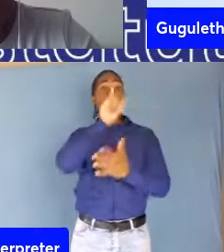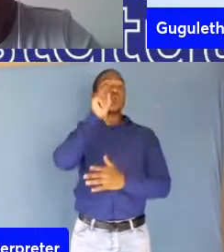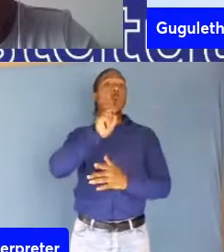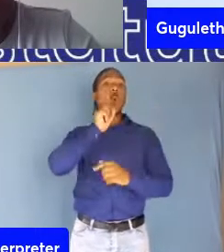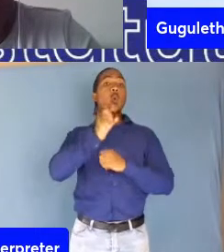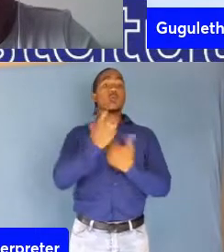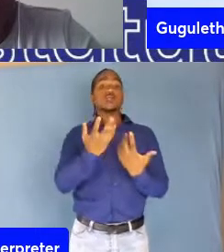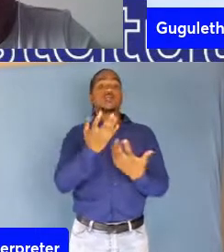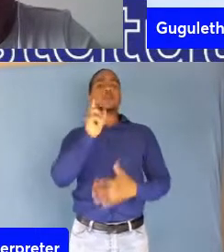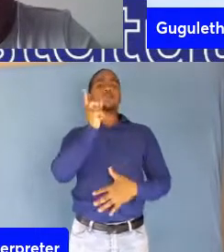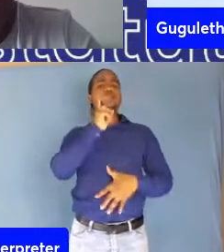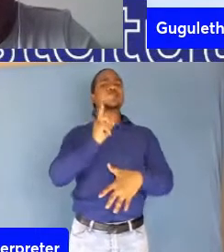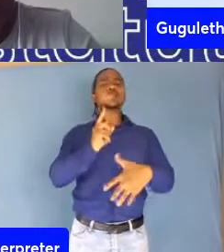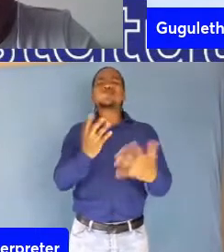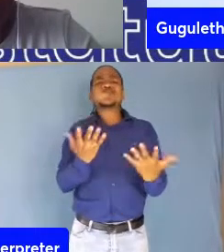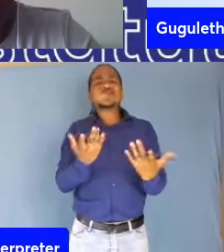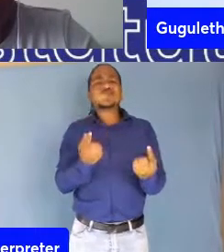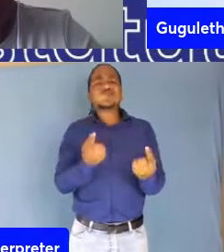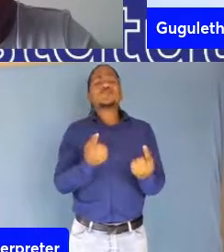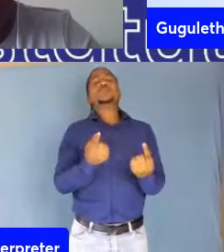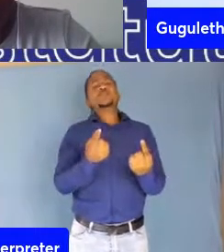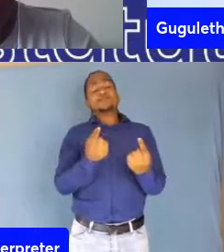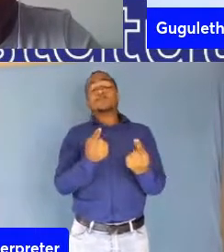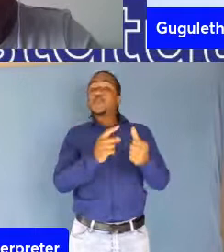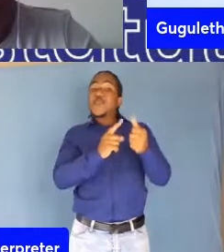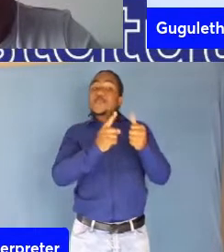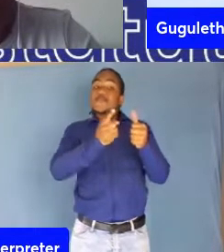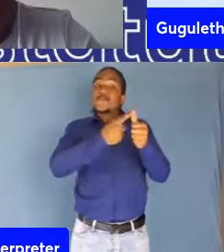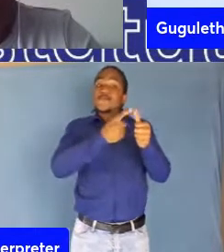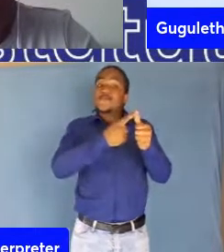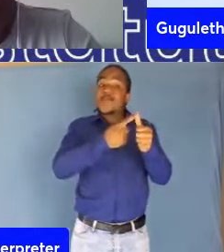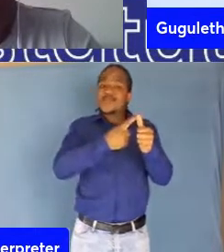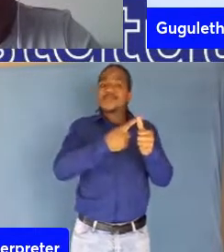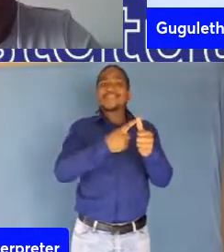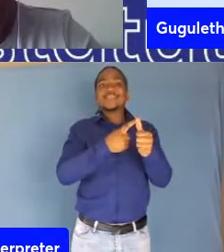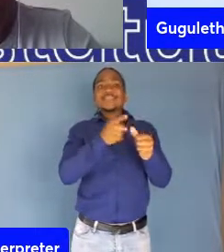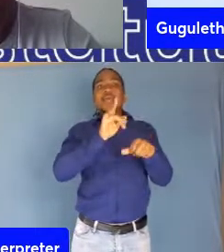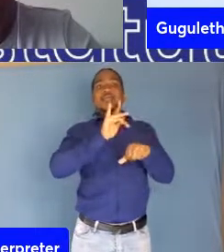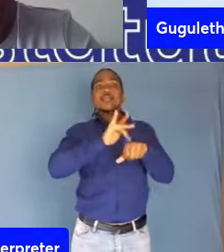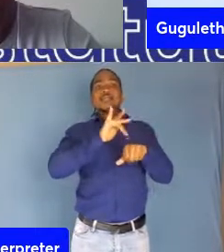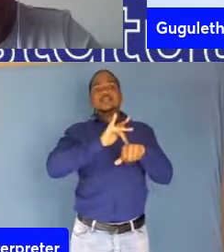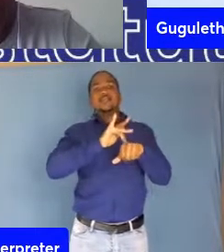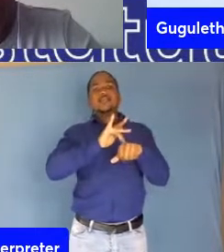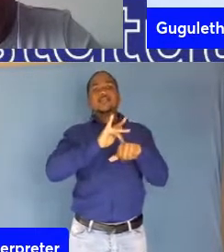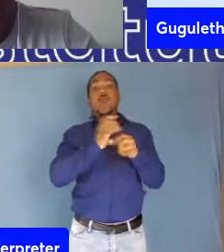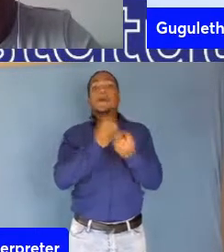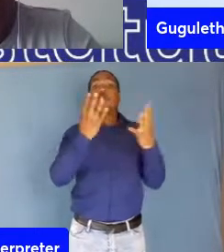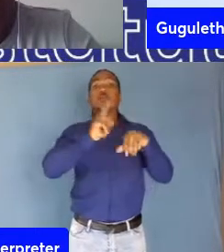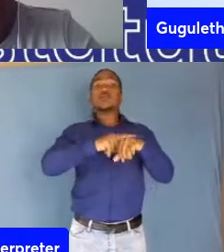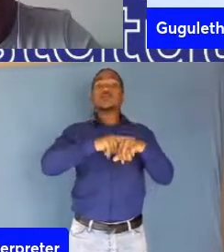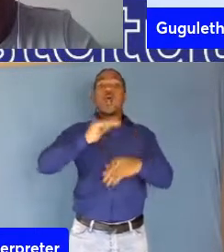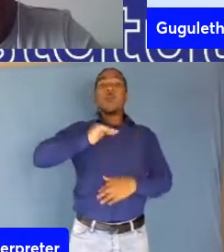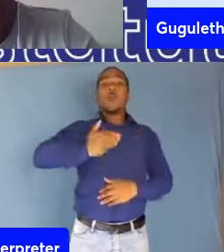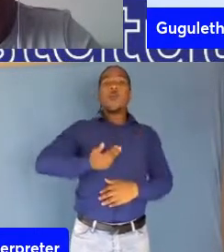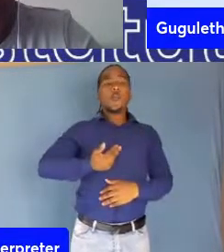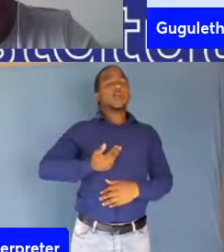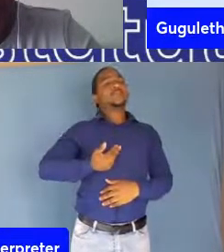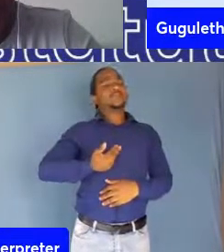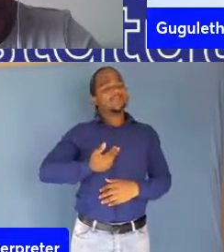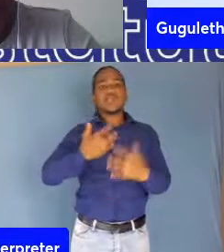I think firstly sensitivity. I think oftentimes where women have been abused